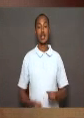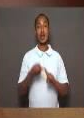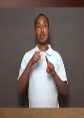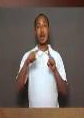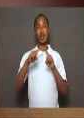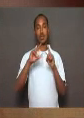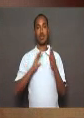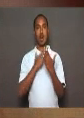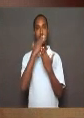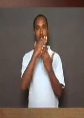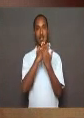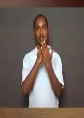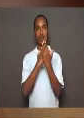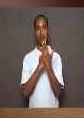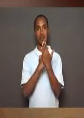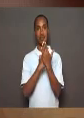Let's get back to our lesson.